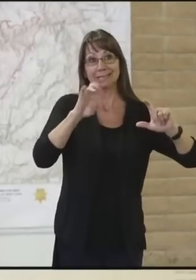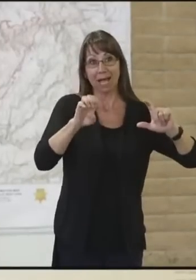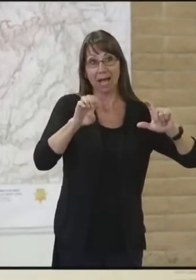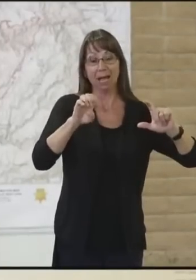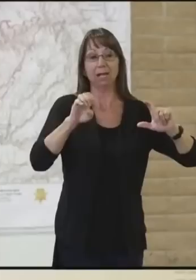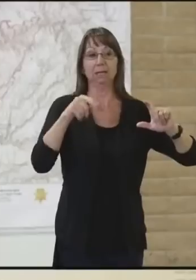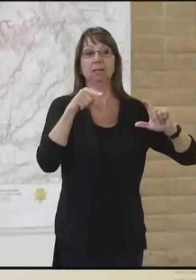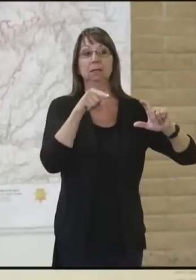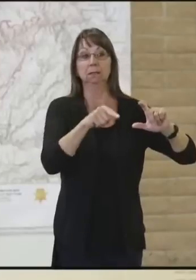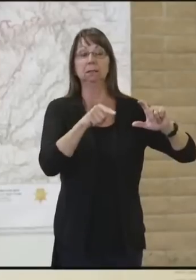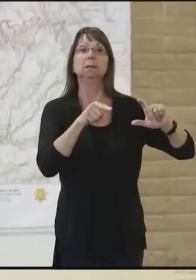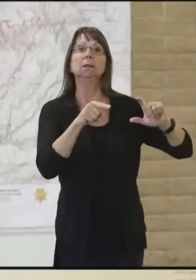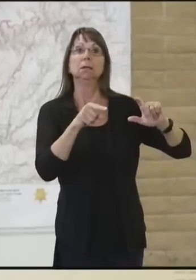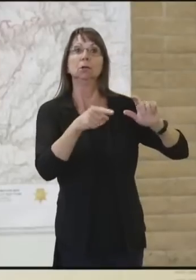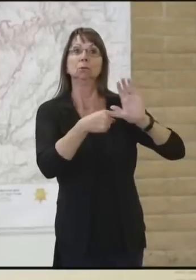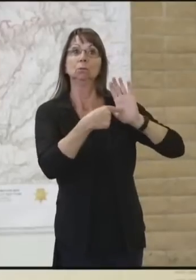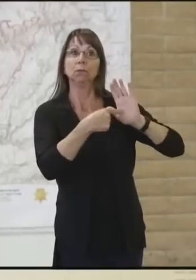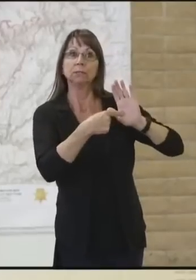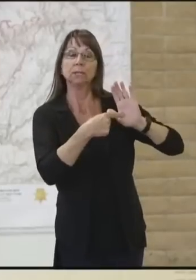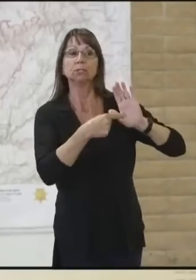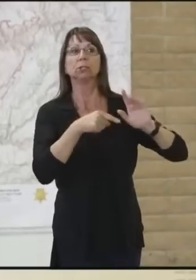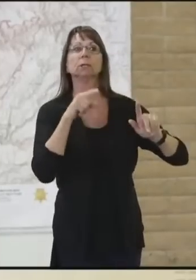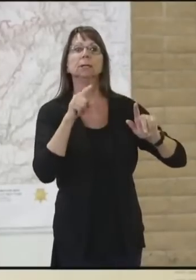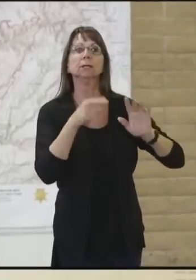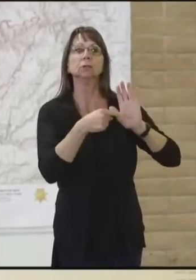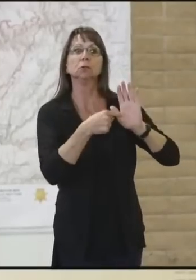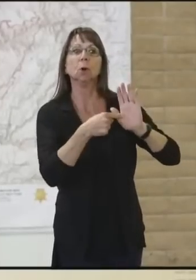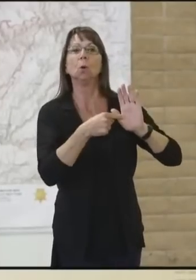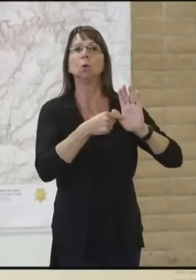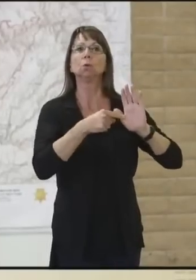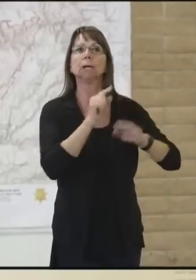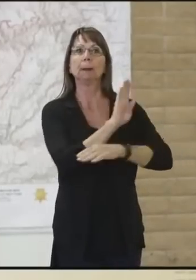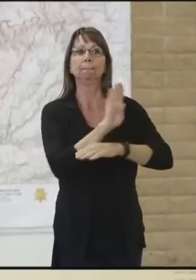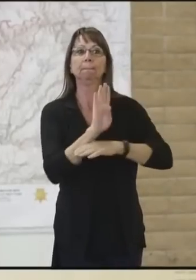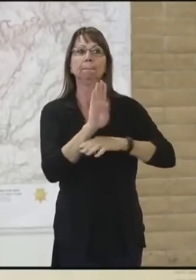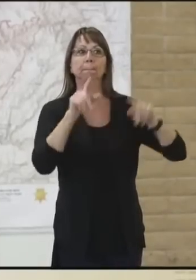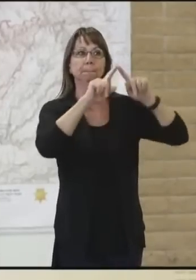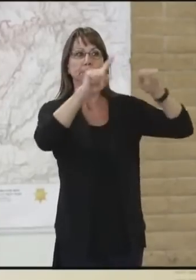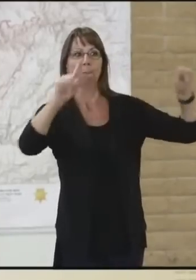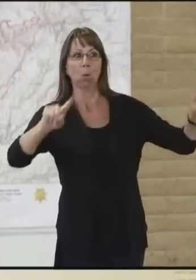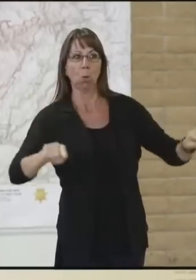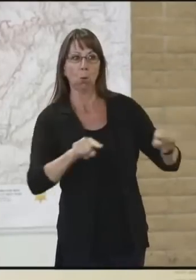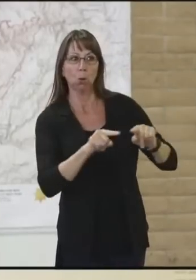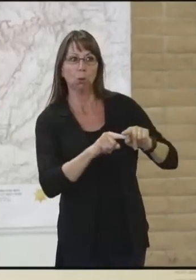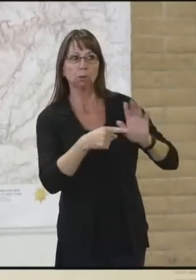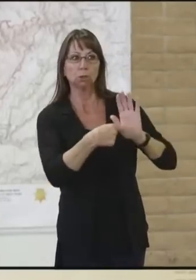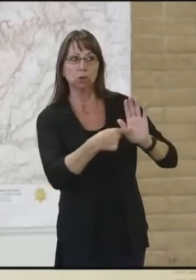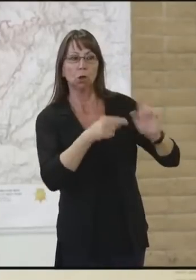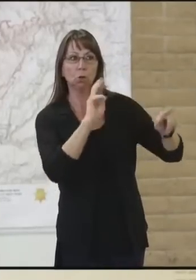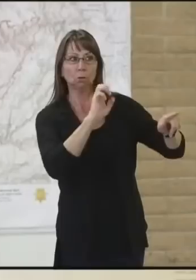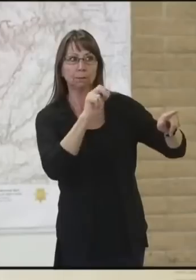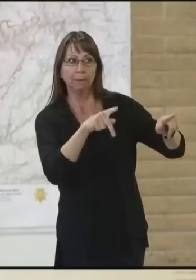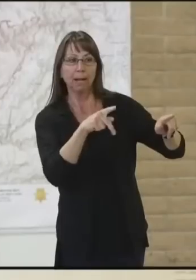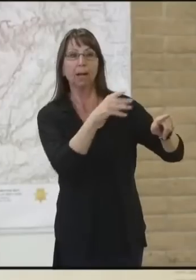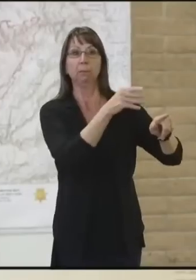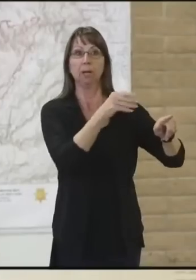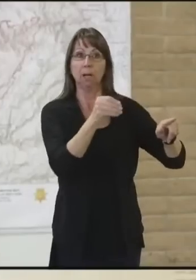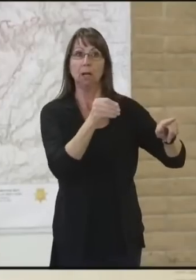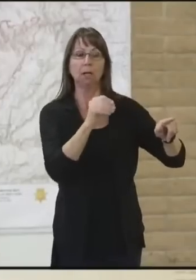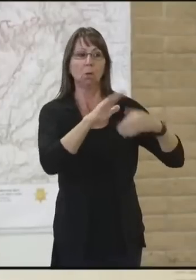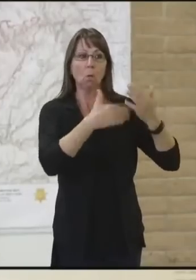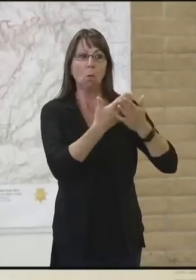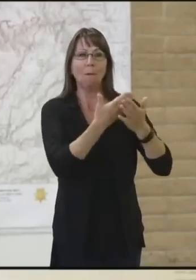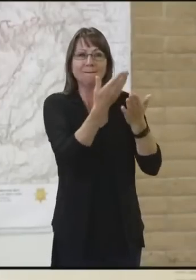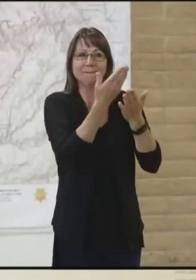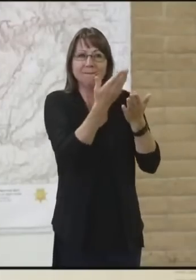in the community where you can go and look at a board. There will be a map on that board, and there will also be a morning fact sheet on that